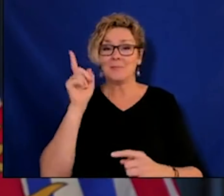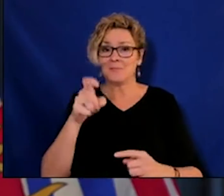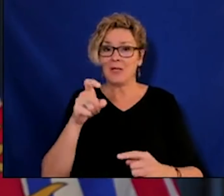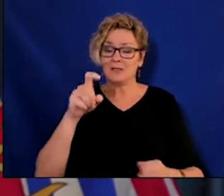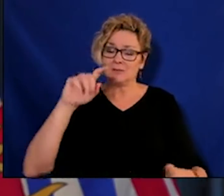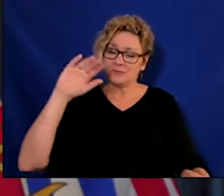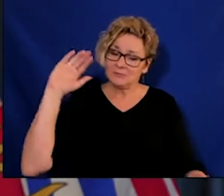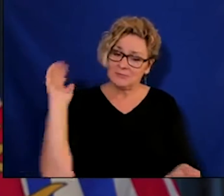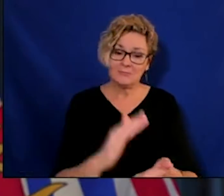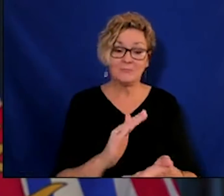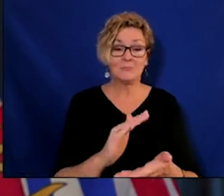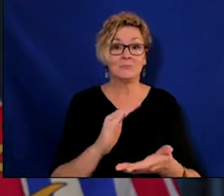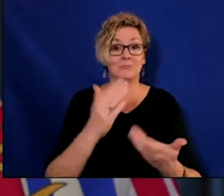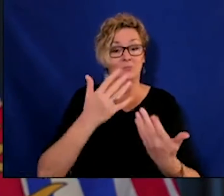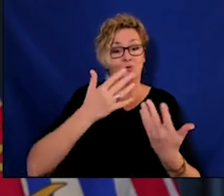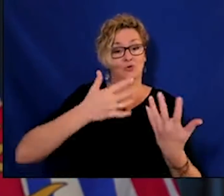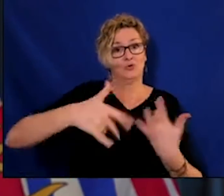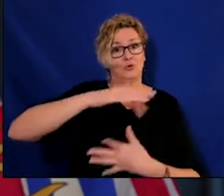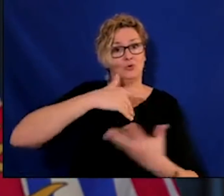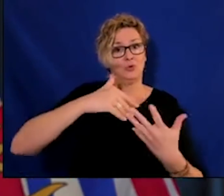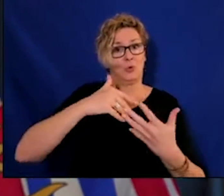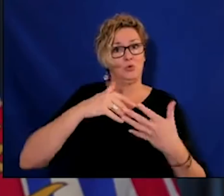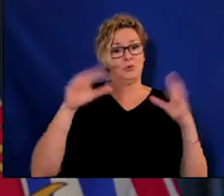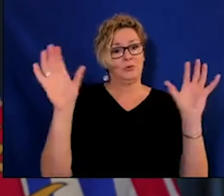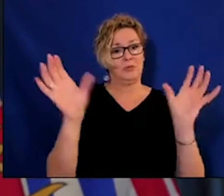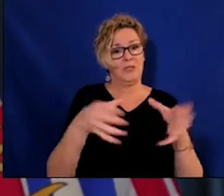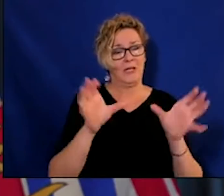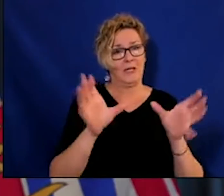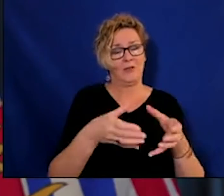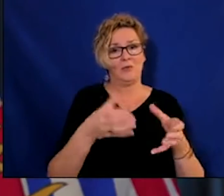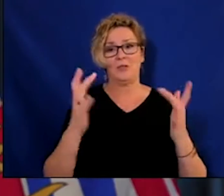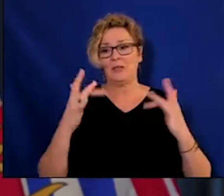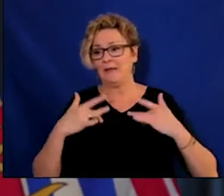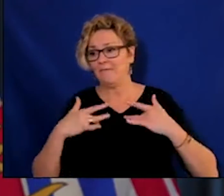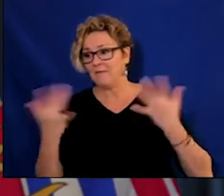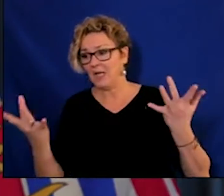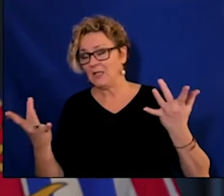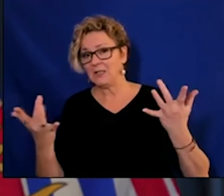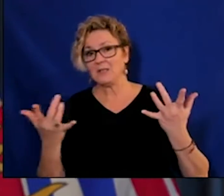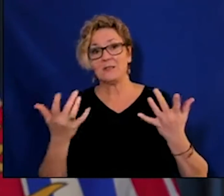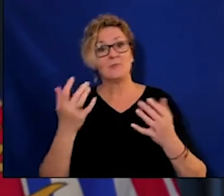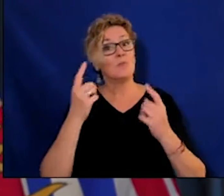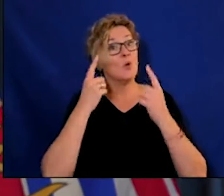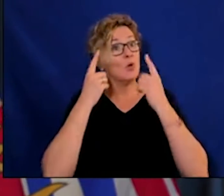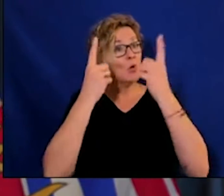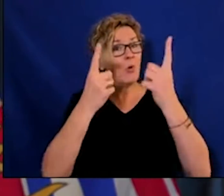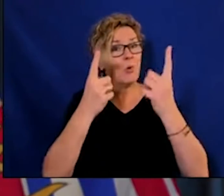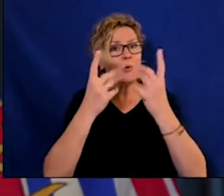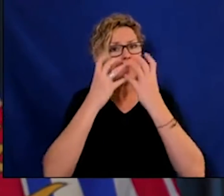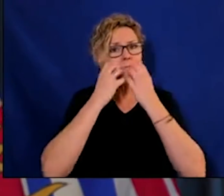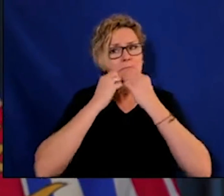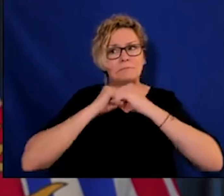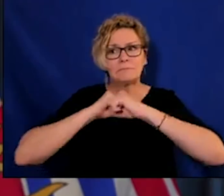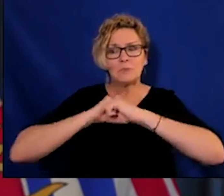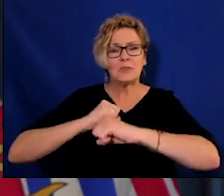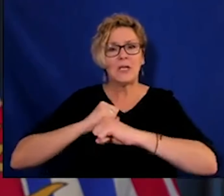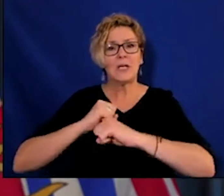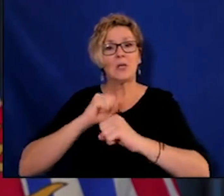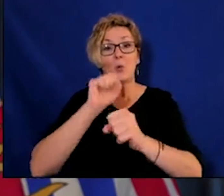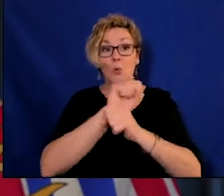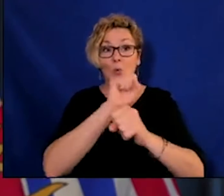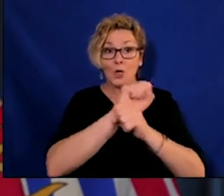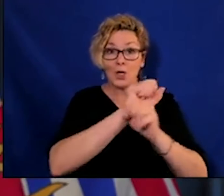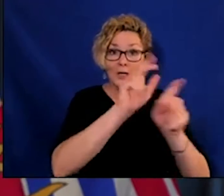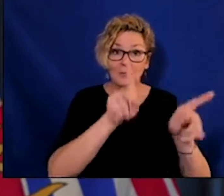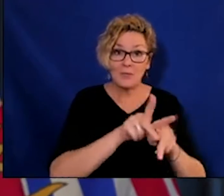events. Protecting our hospitals, workplaces, and schools is the important thing we must focus on